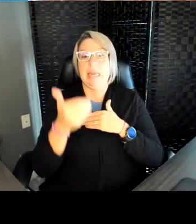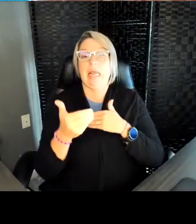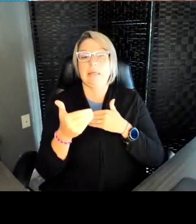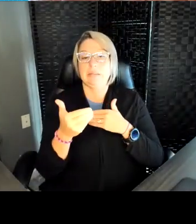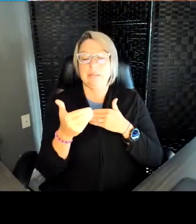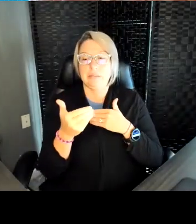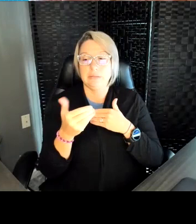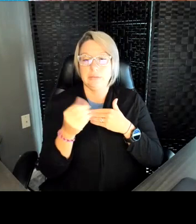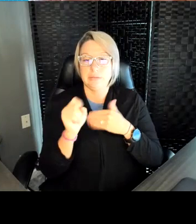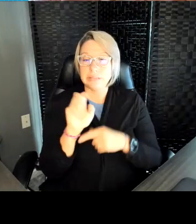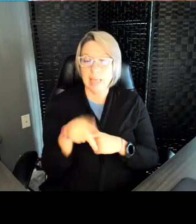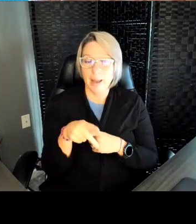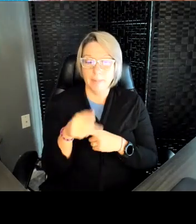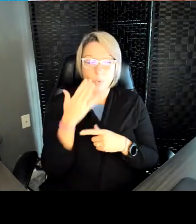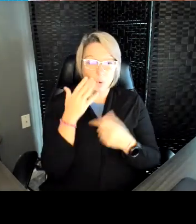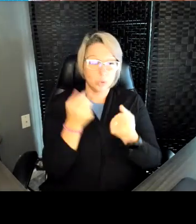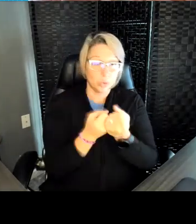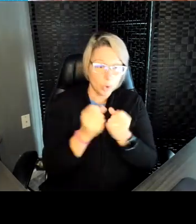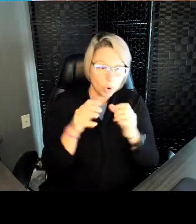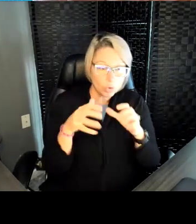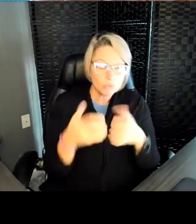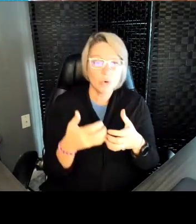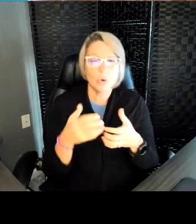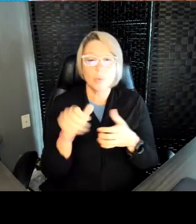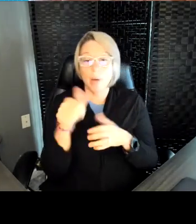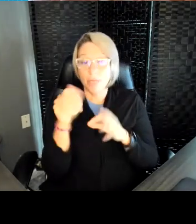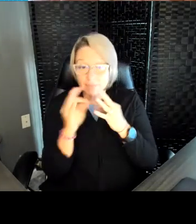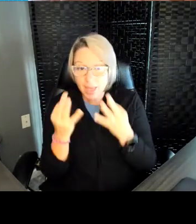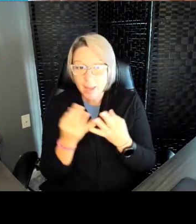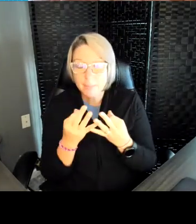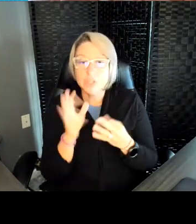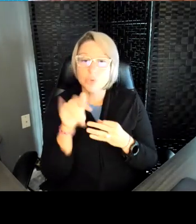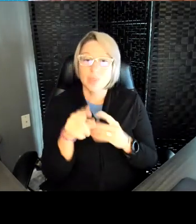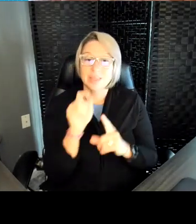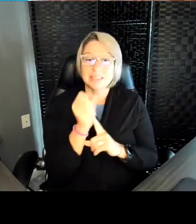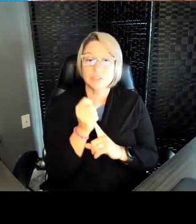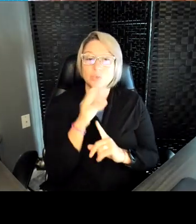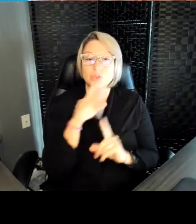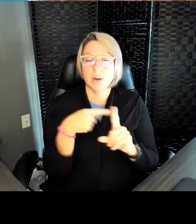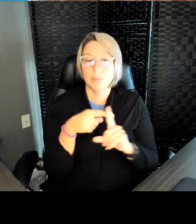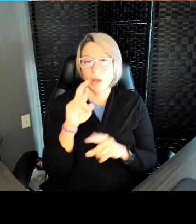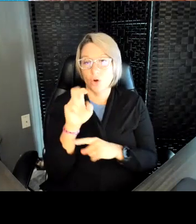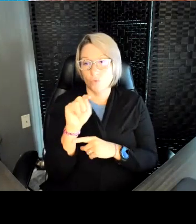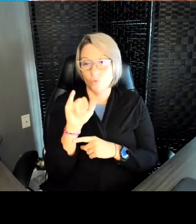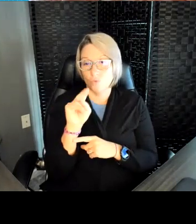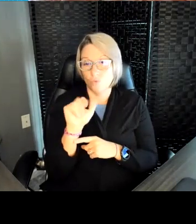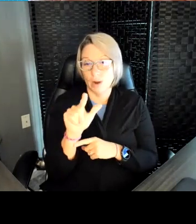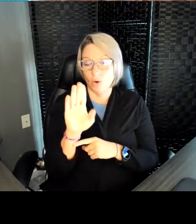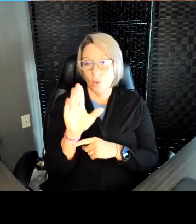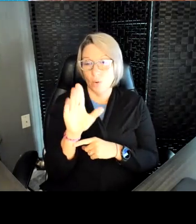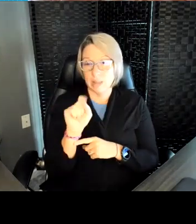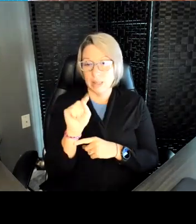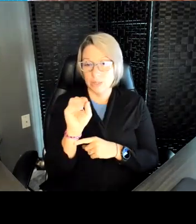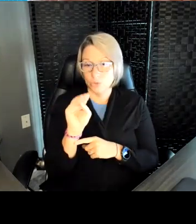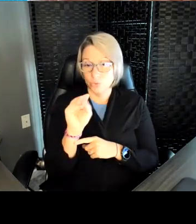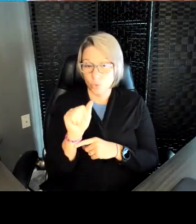family. There might be a support group. There's other families. So in this case, they were talking about retinoblastoma, which is an eye cancer.